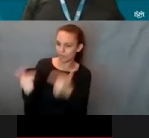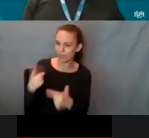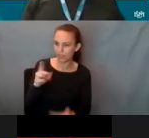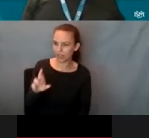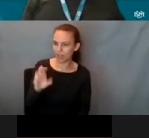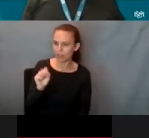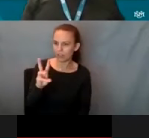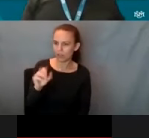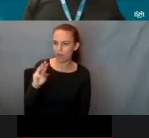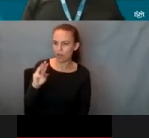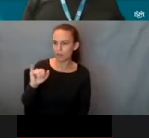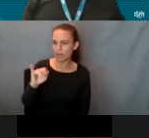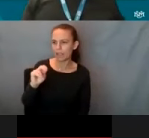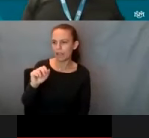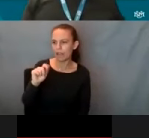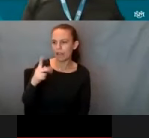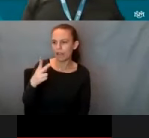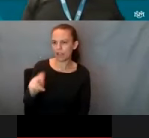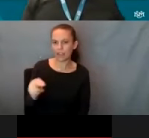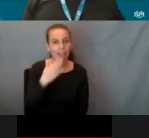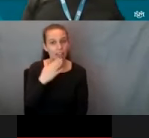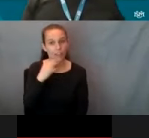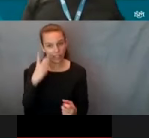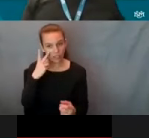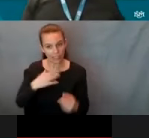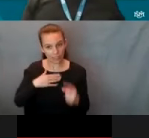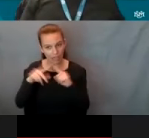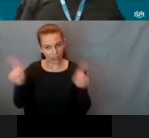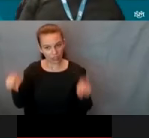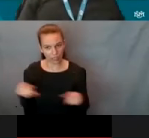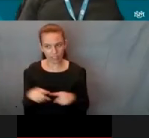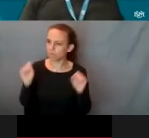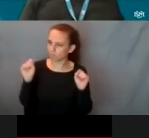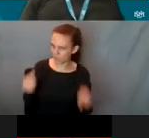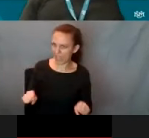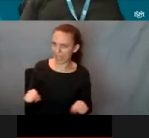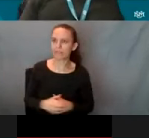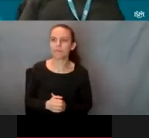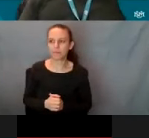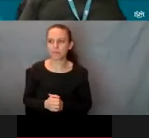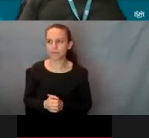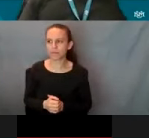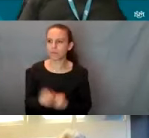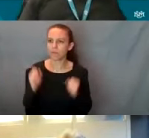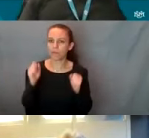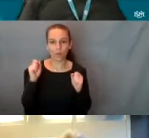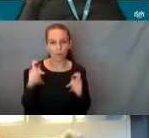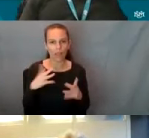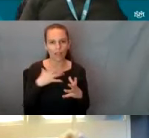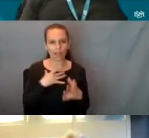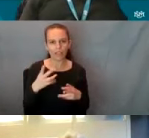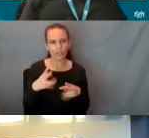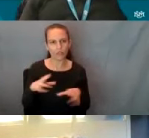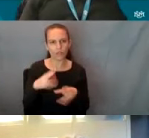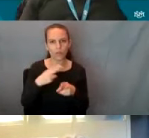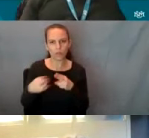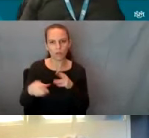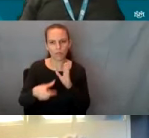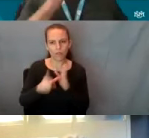Thank you. Can you see my screen? Yes, we can. Okay, so I'd like to do a brief overview of the epidemiology